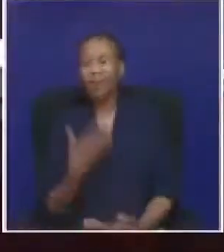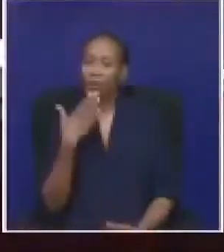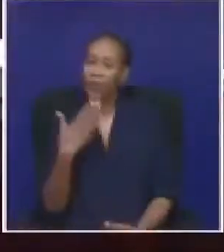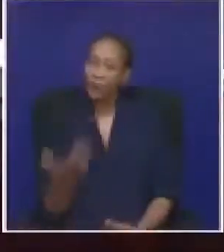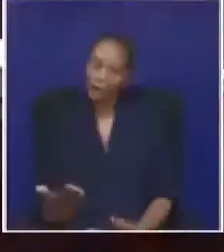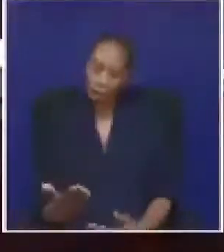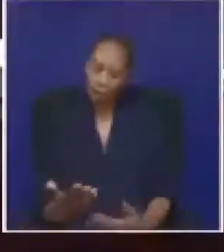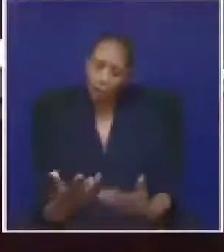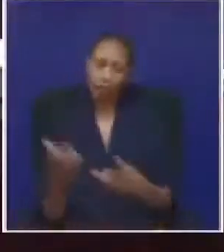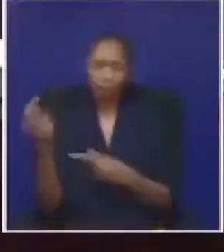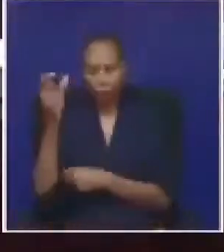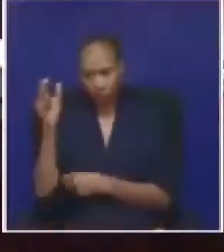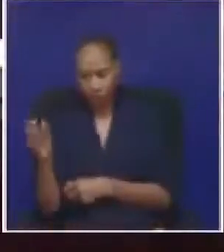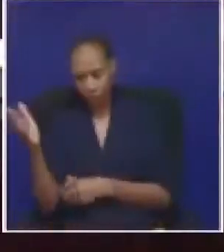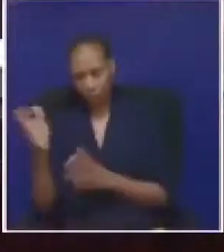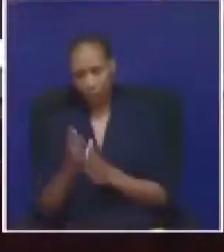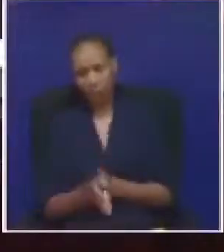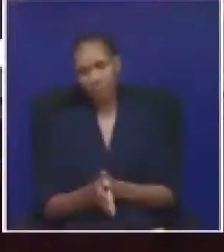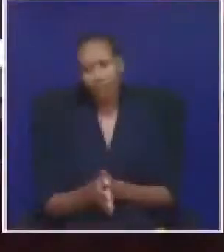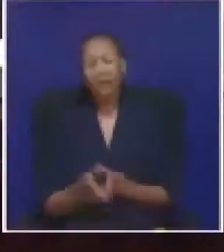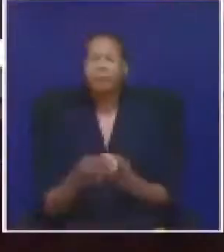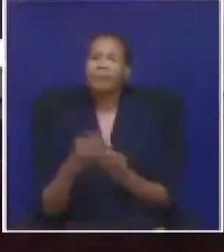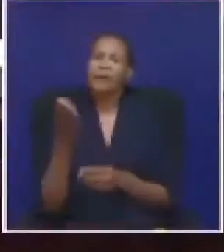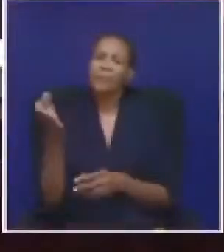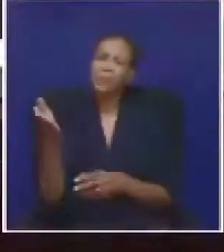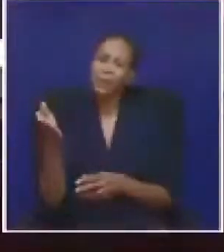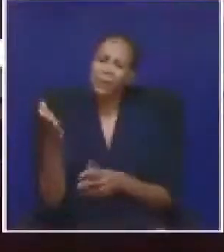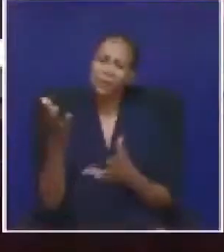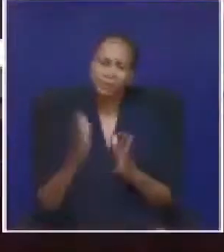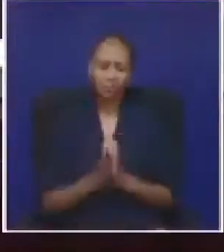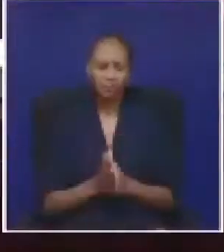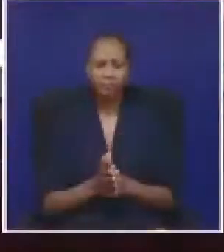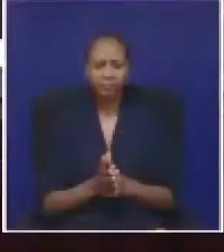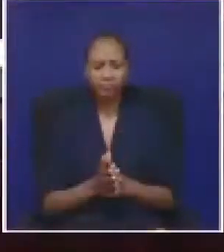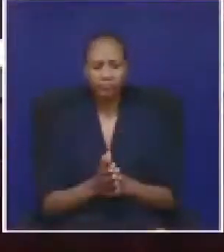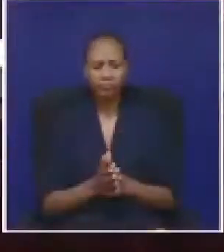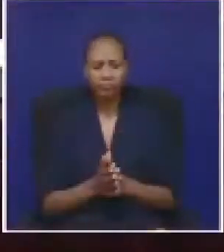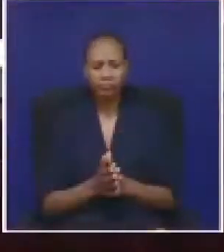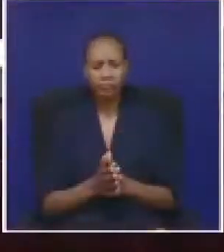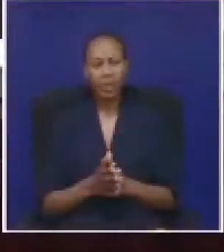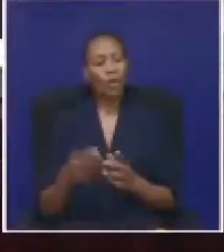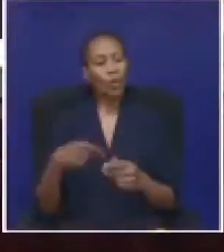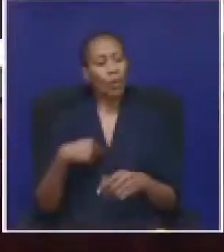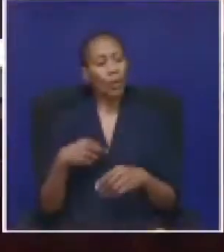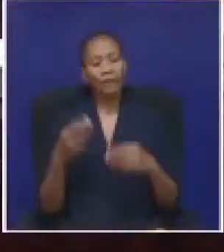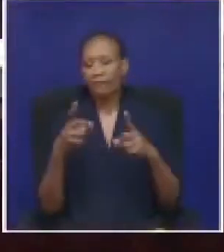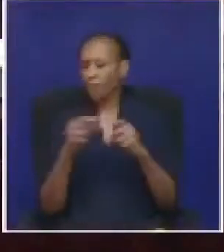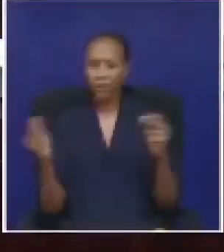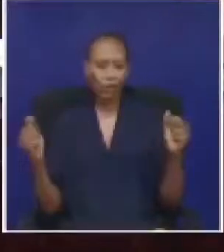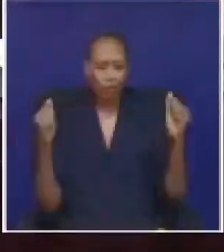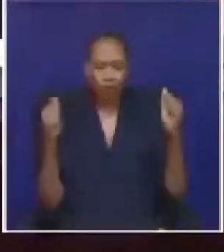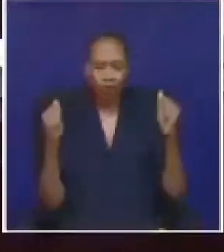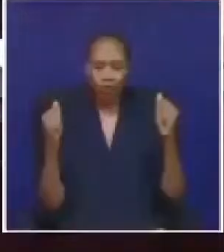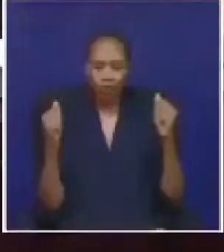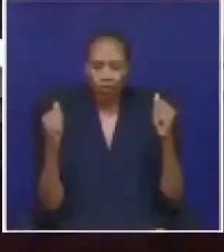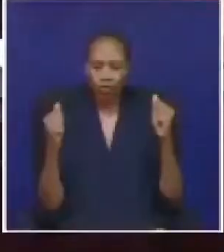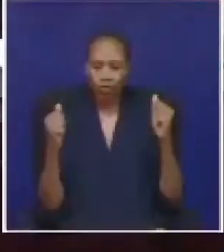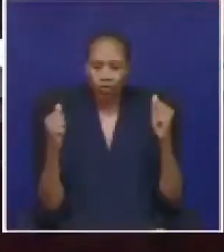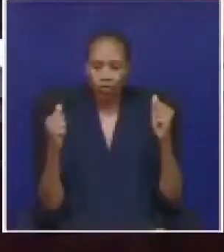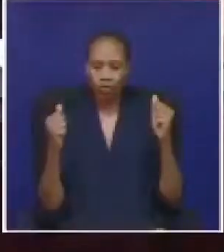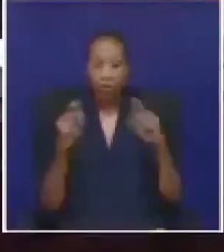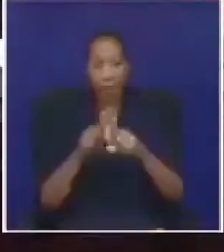Honorable Speaker. Honorable Member, we have found one another.